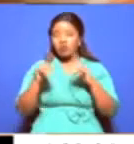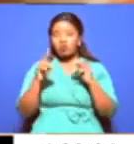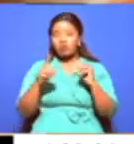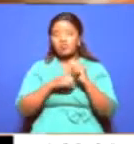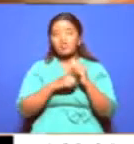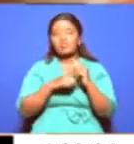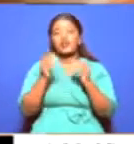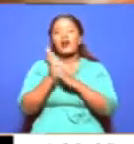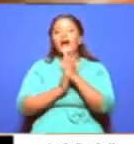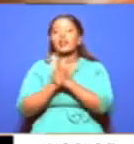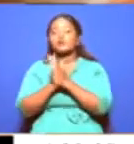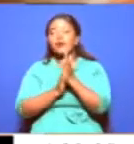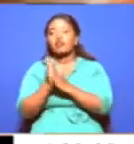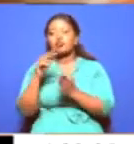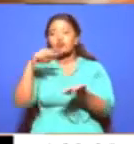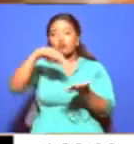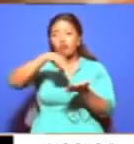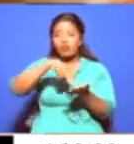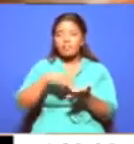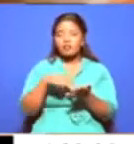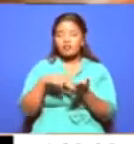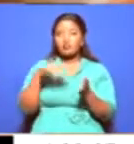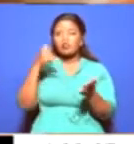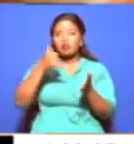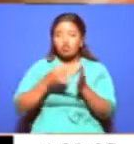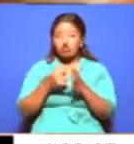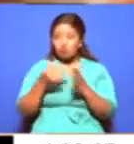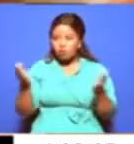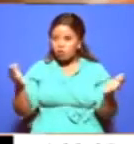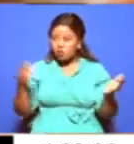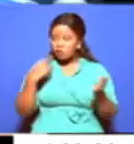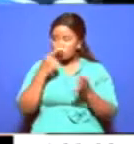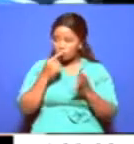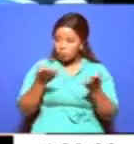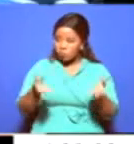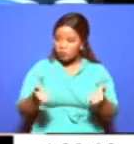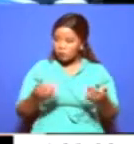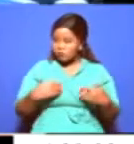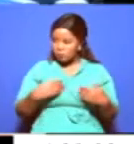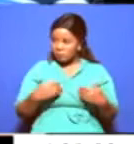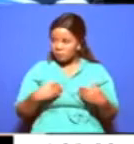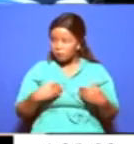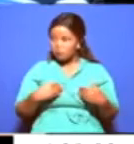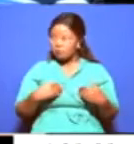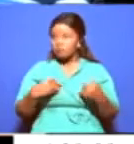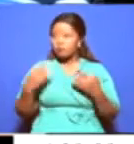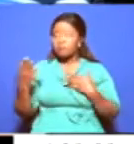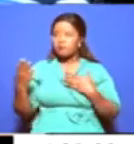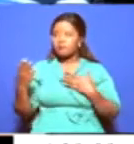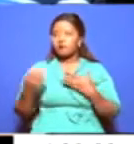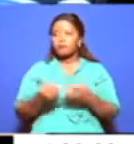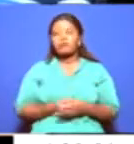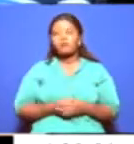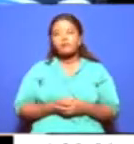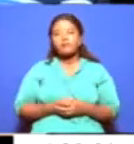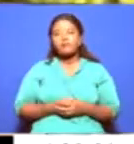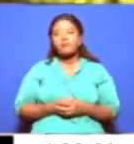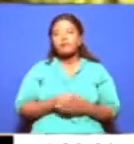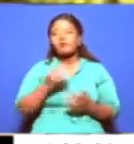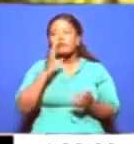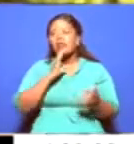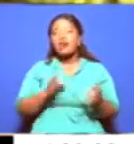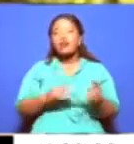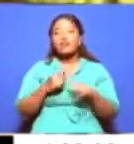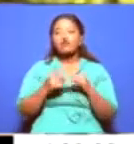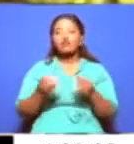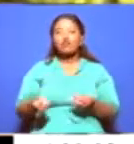shown interest in the seat, including incumbent Stanley Kiptis. Council of Elders fronted Baringo County Assembly